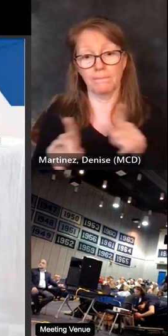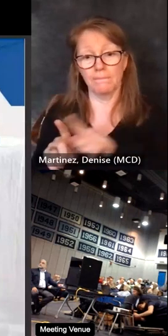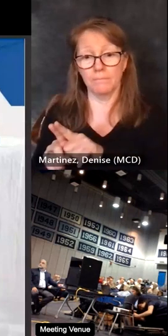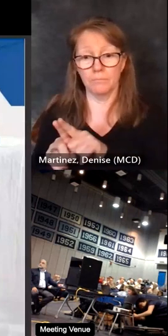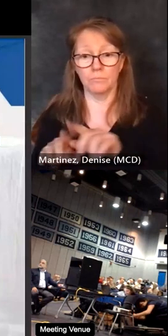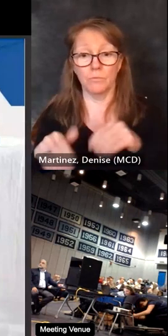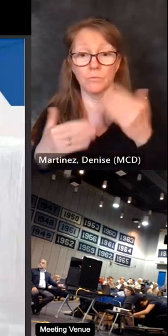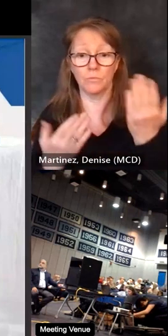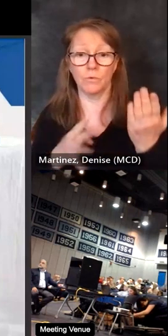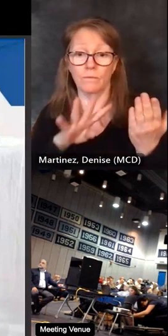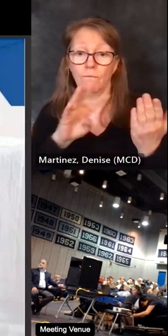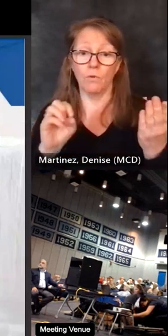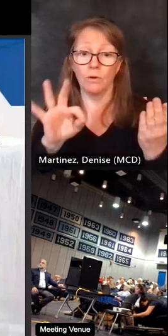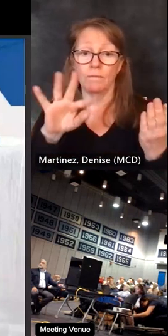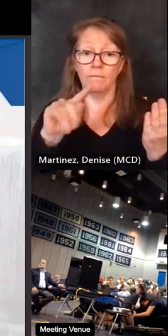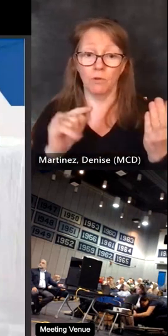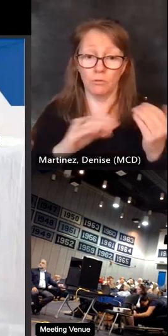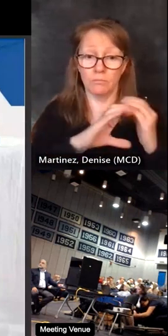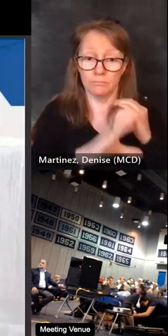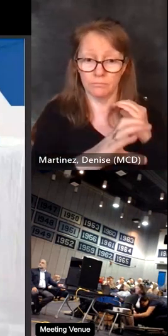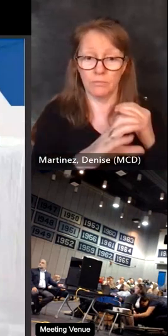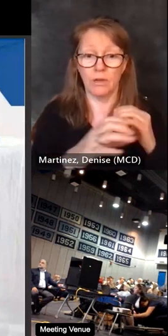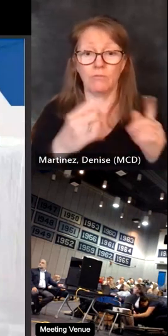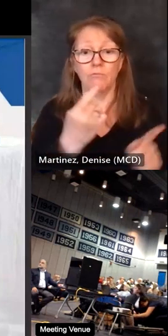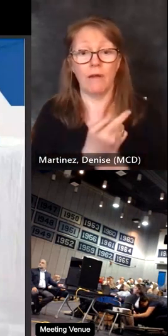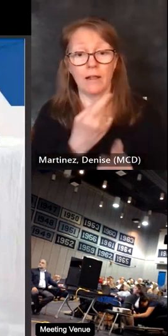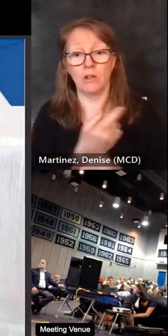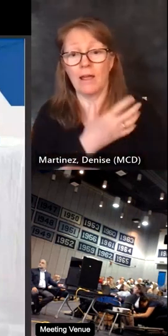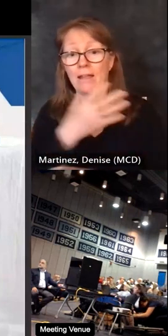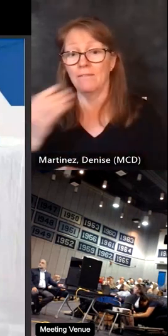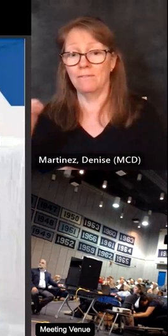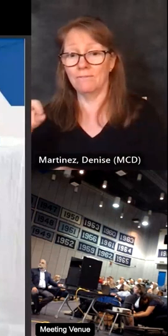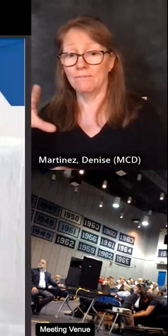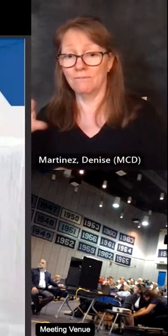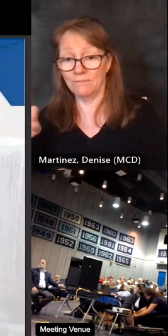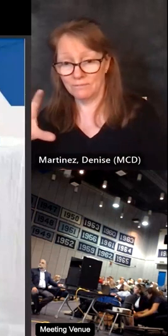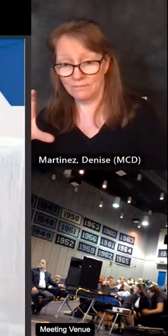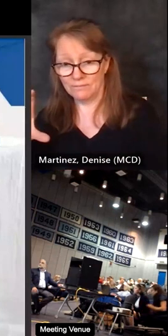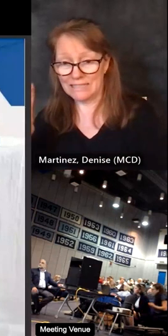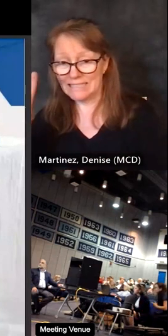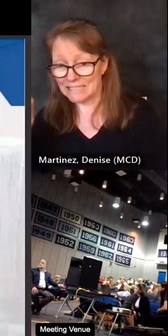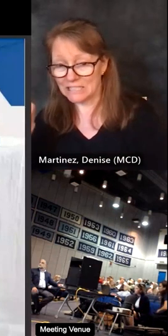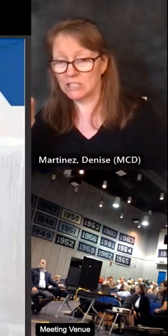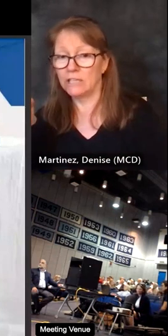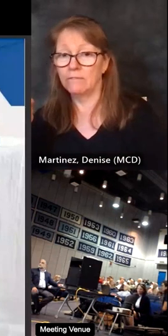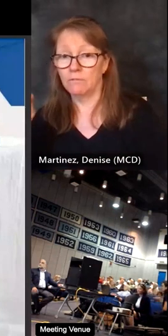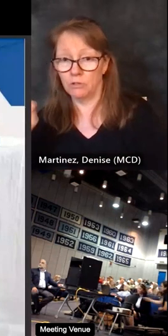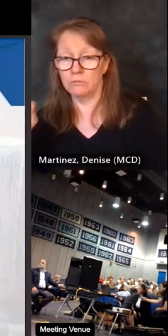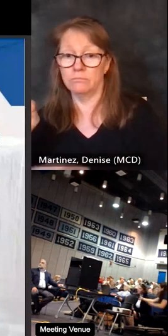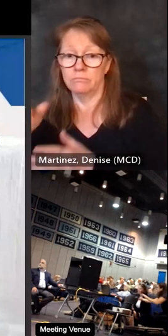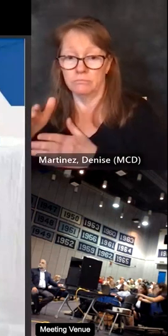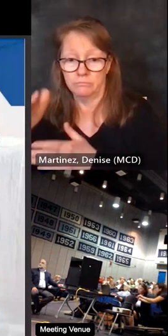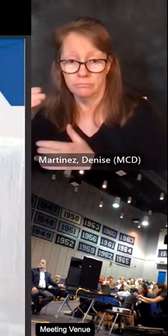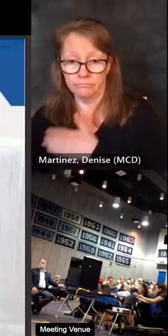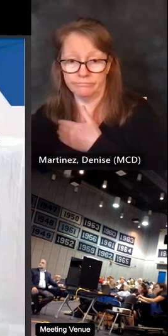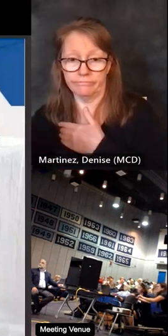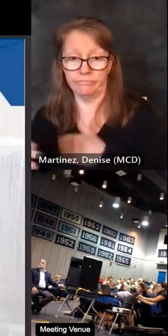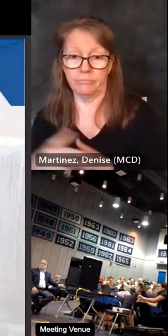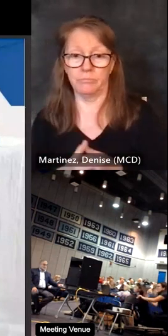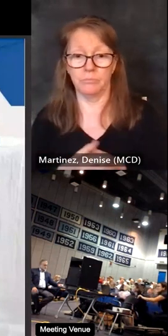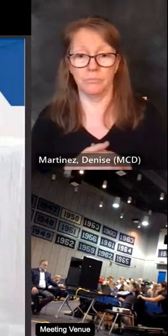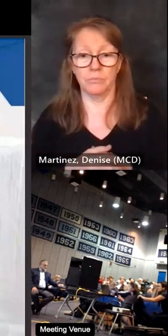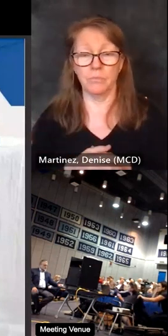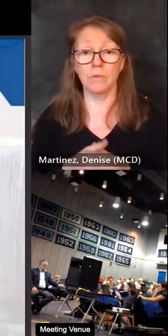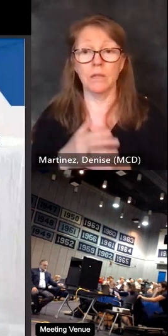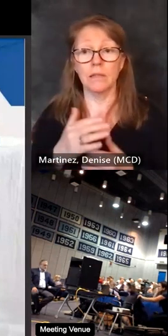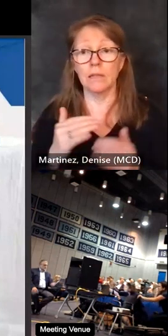know, regular typical city bus and 60-foot articulated bus. This would allow us to upgrade some routes,